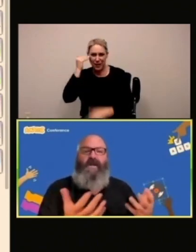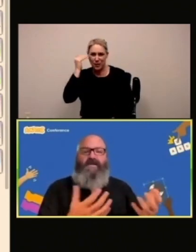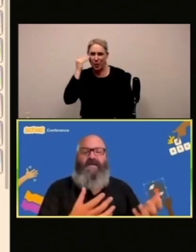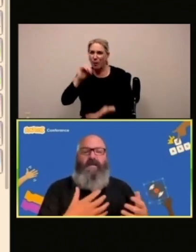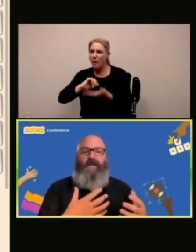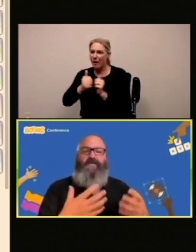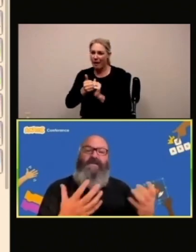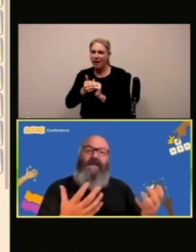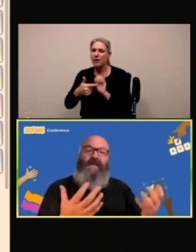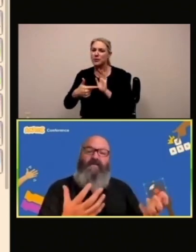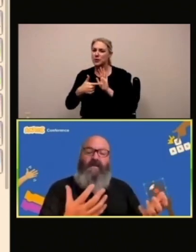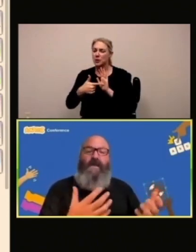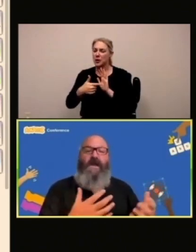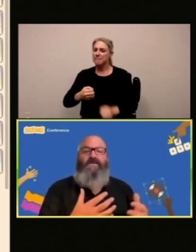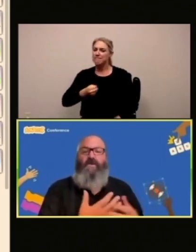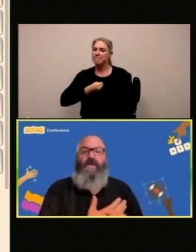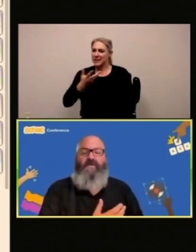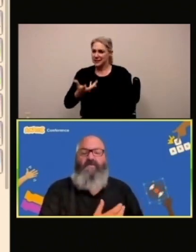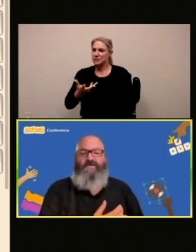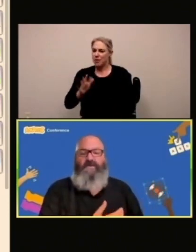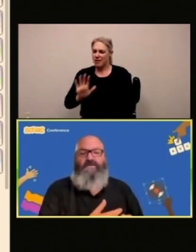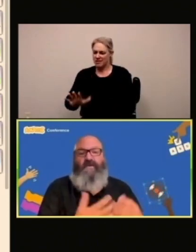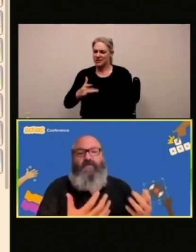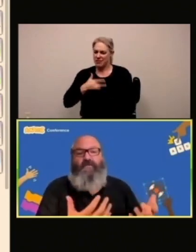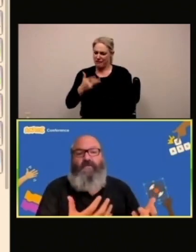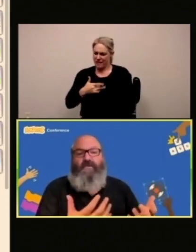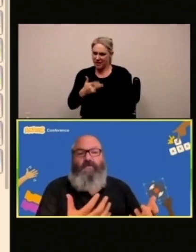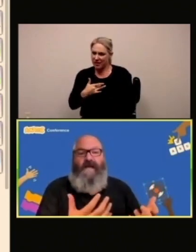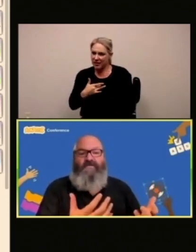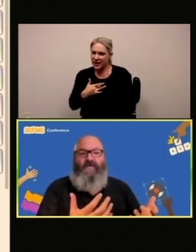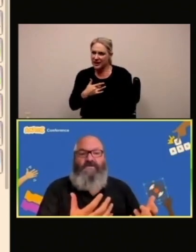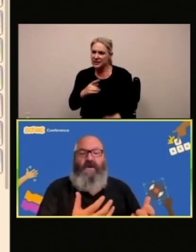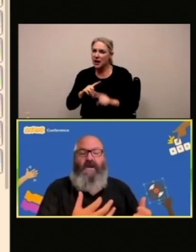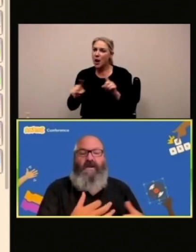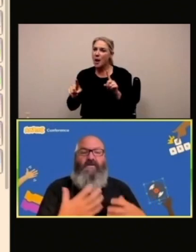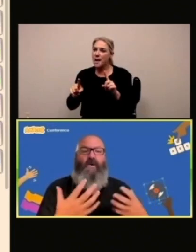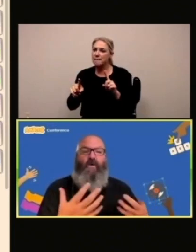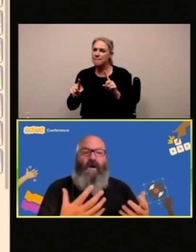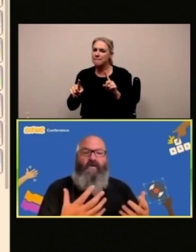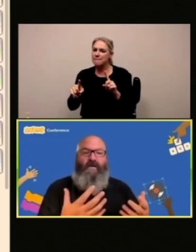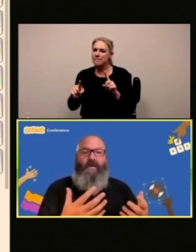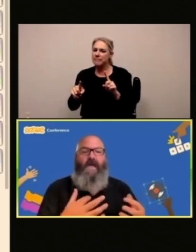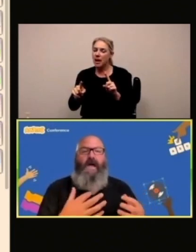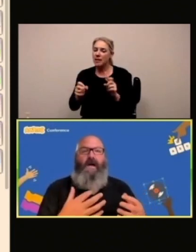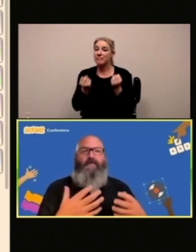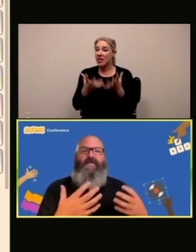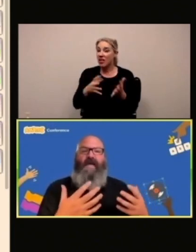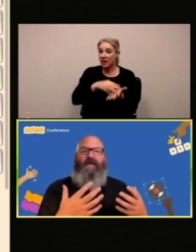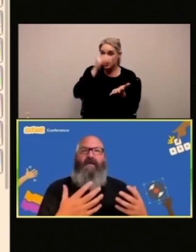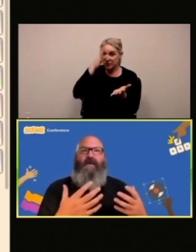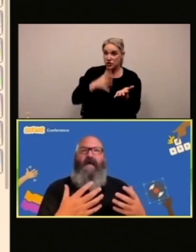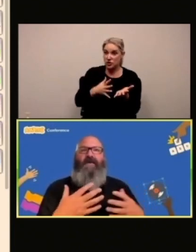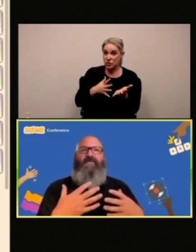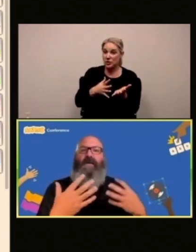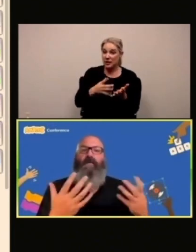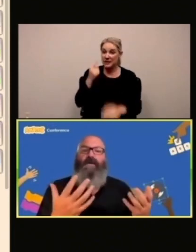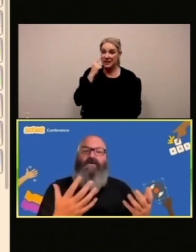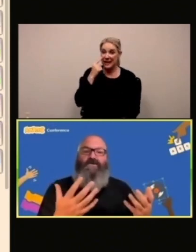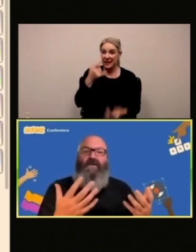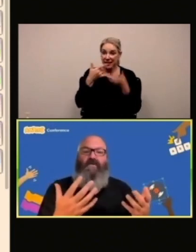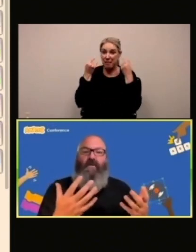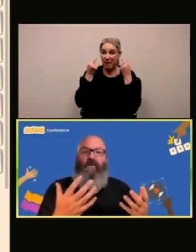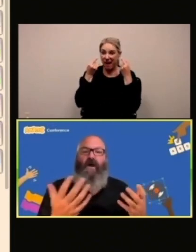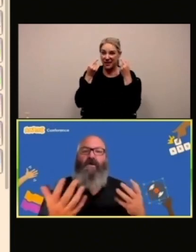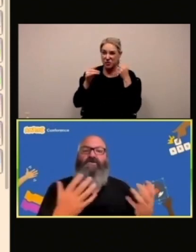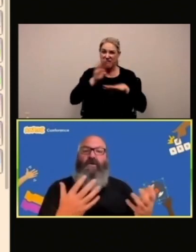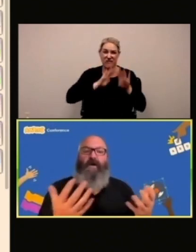and what it is that might be upsetting them. So a lot of our students found the masks frustrating and didn't want to wear them. But then after becoming used